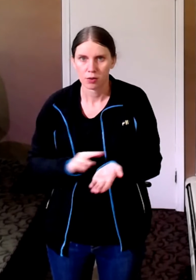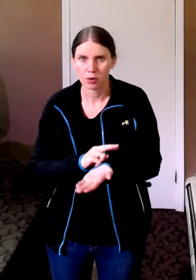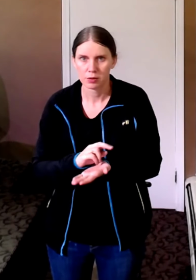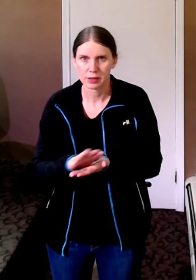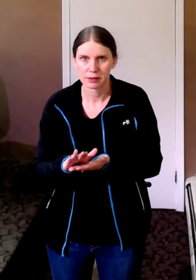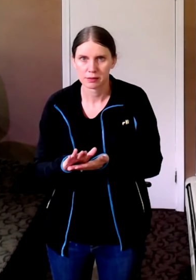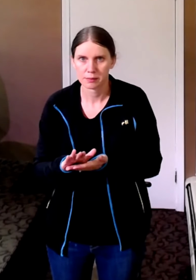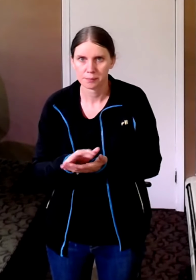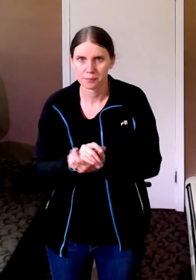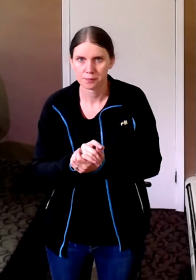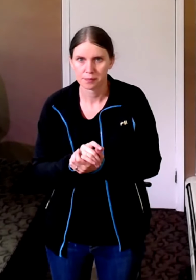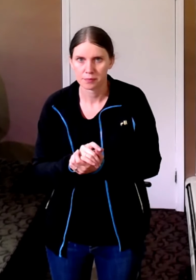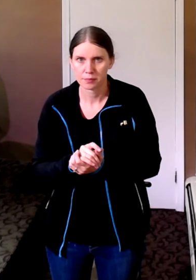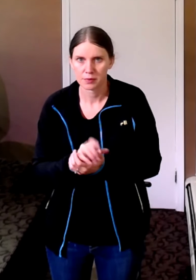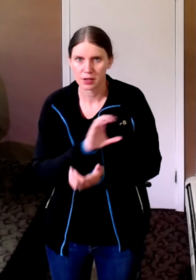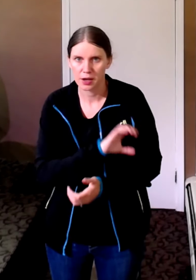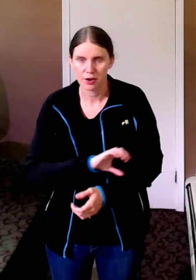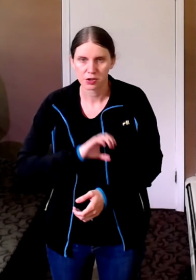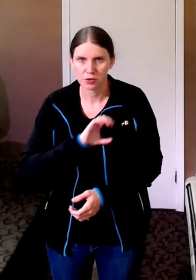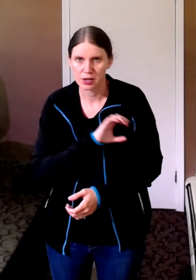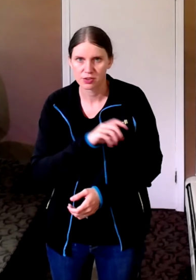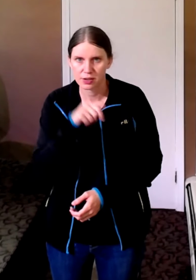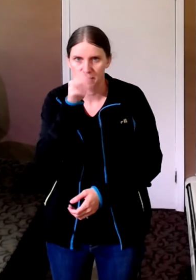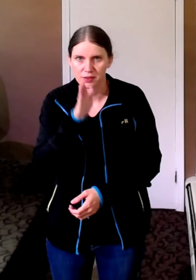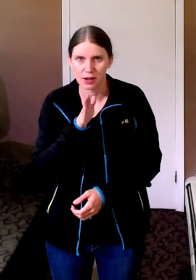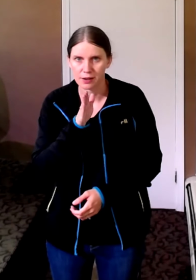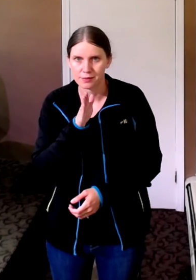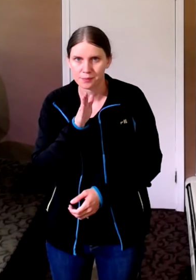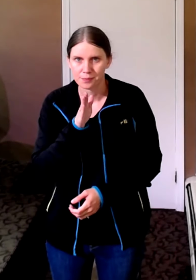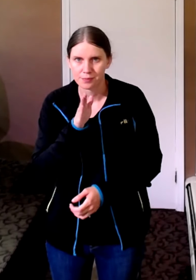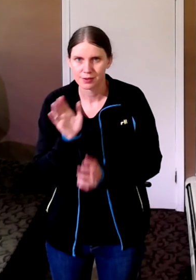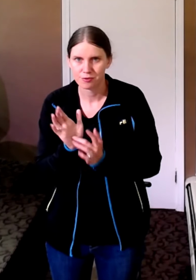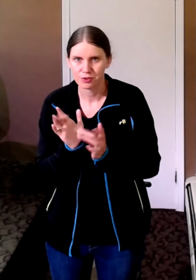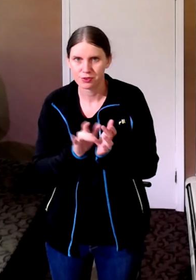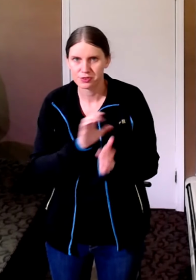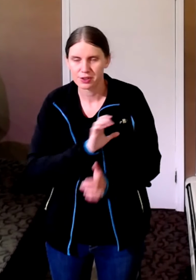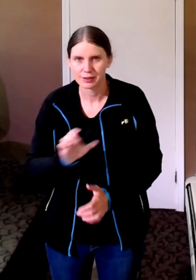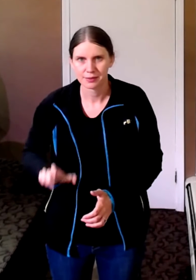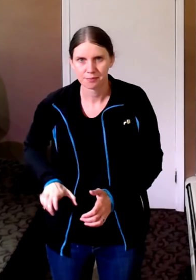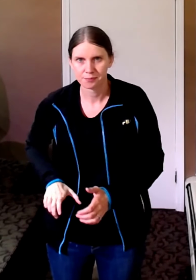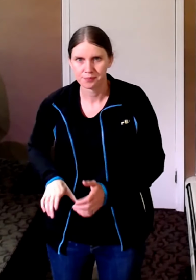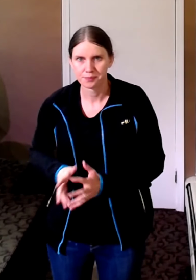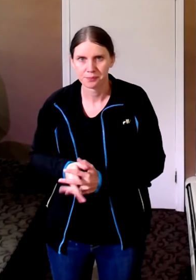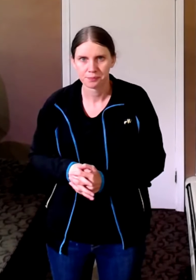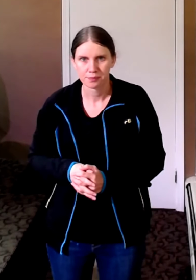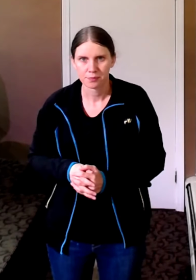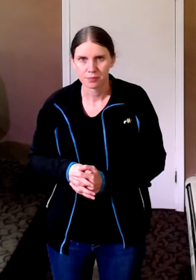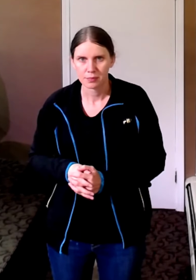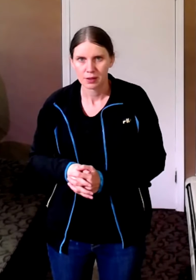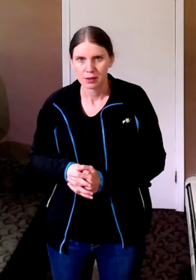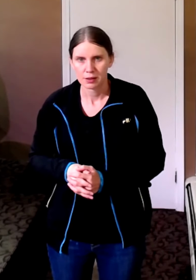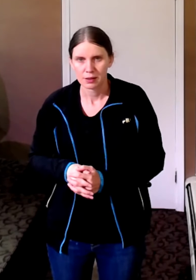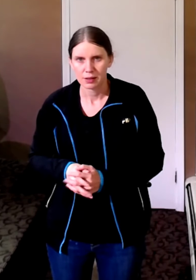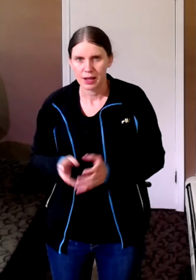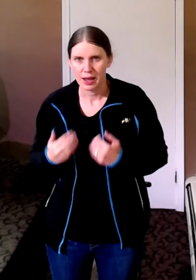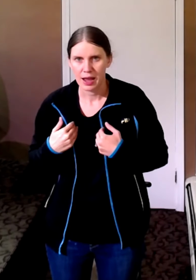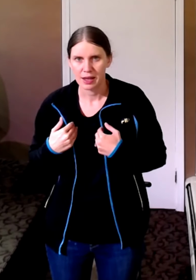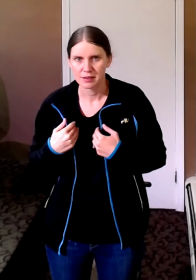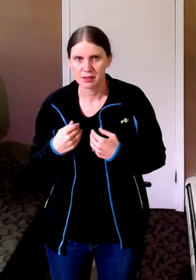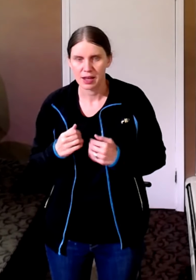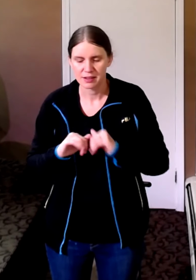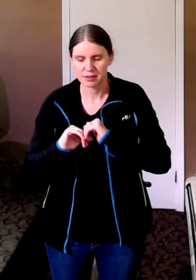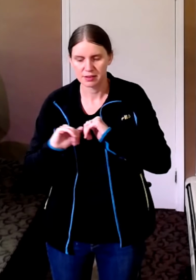Holiness, this characteristic of God, of Jesus Christ, it involves a